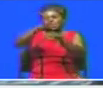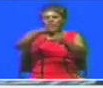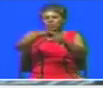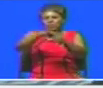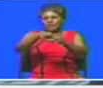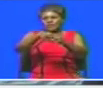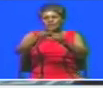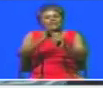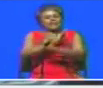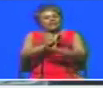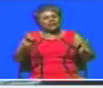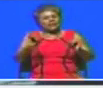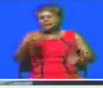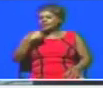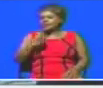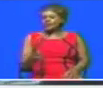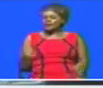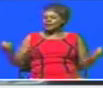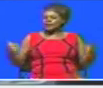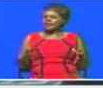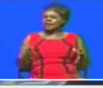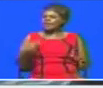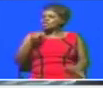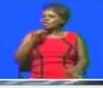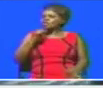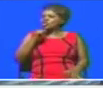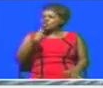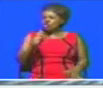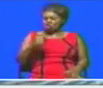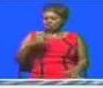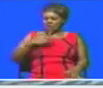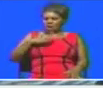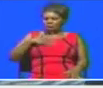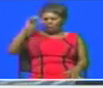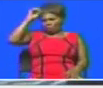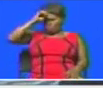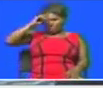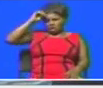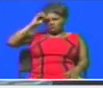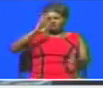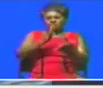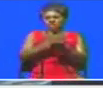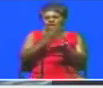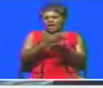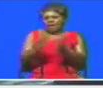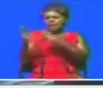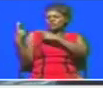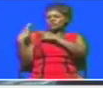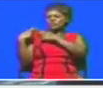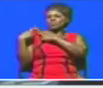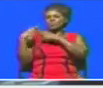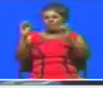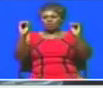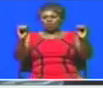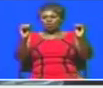We have clearly told them it is not in our purview, and neither do we share the responsibility